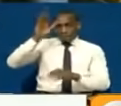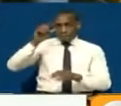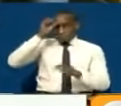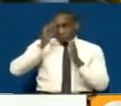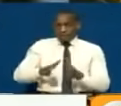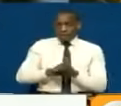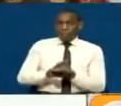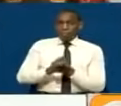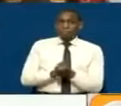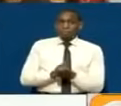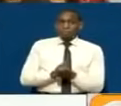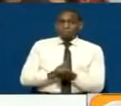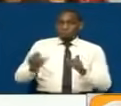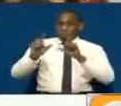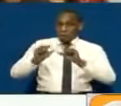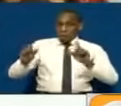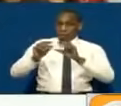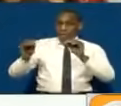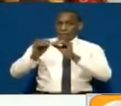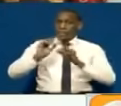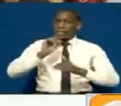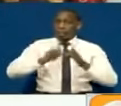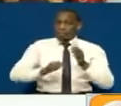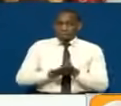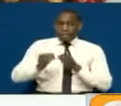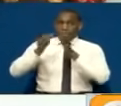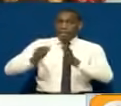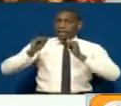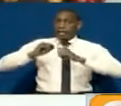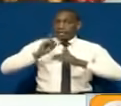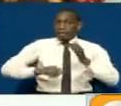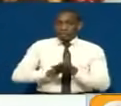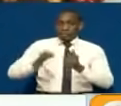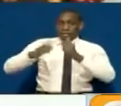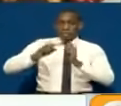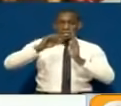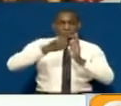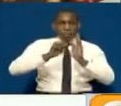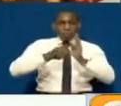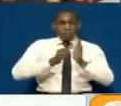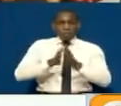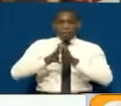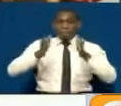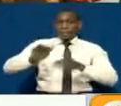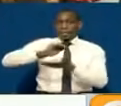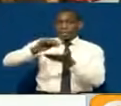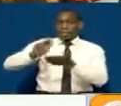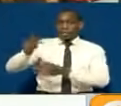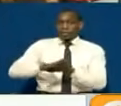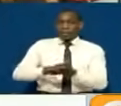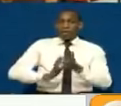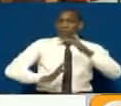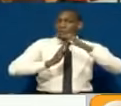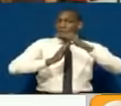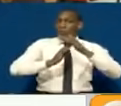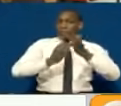Governor William Kabogo. Sources within the meeting indicated the leaders agreed on a six-point grand plan for Central Kenya. Key